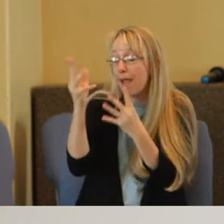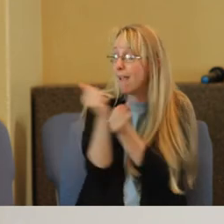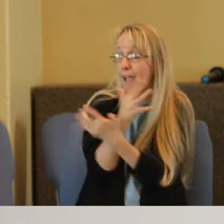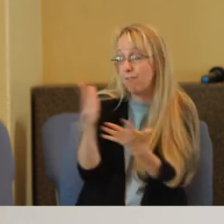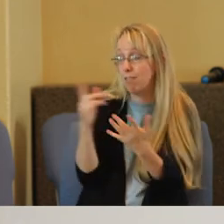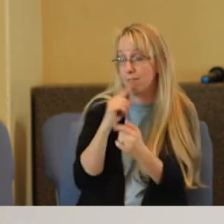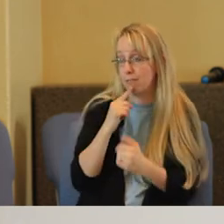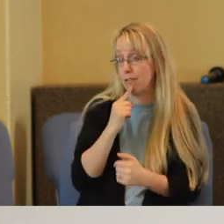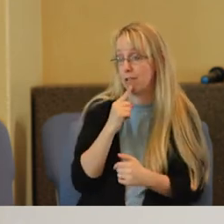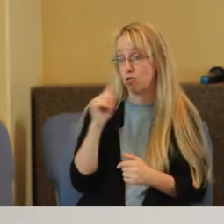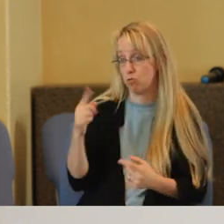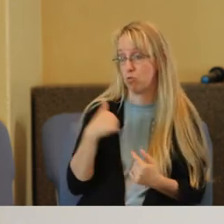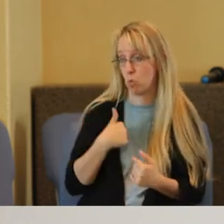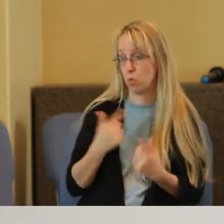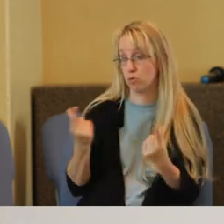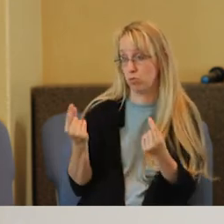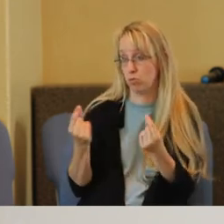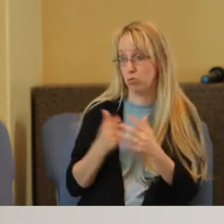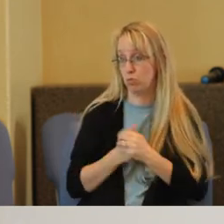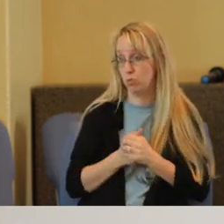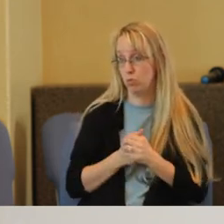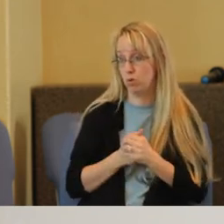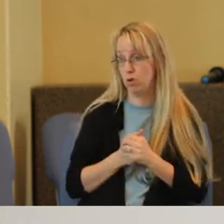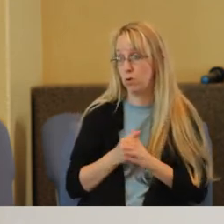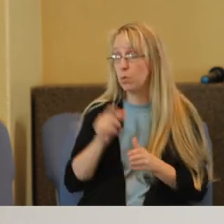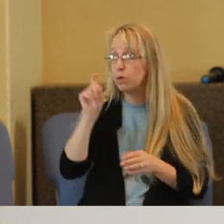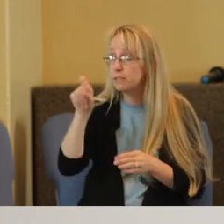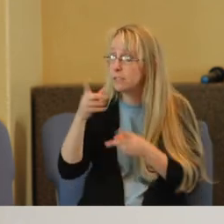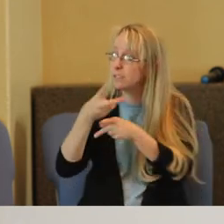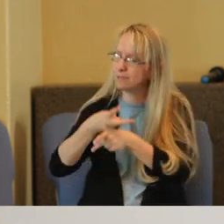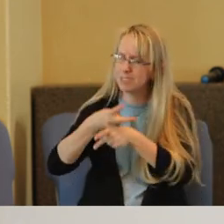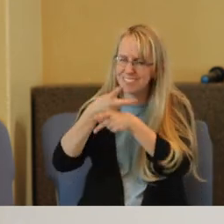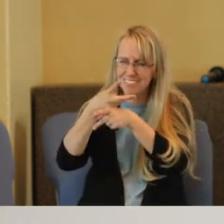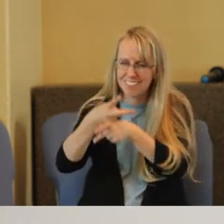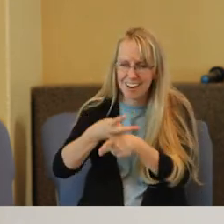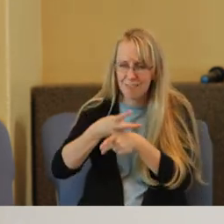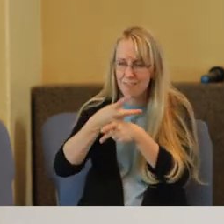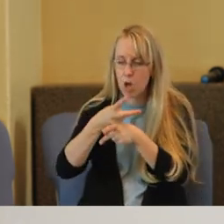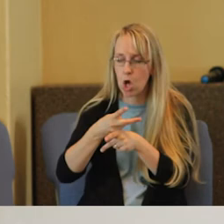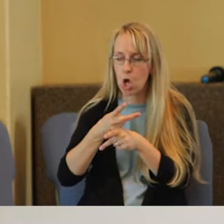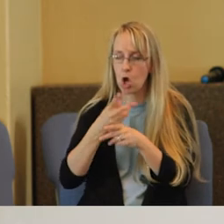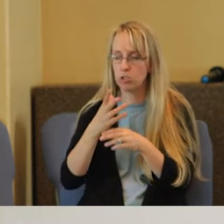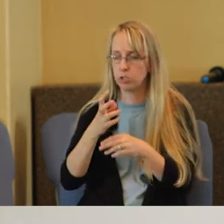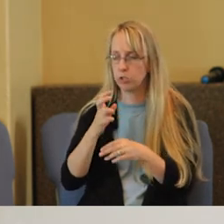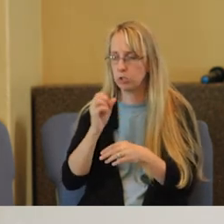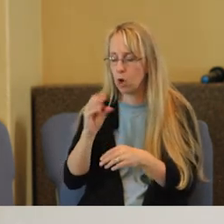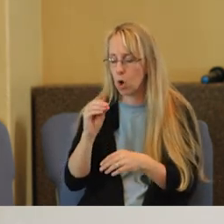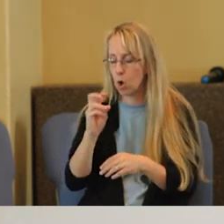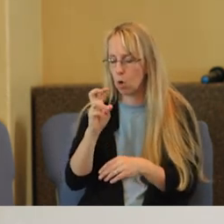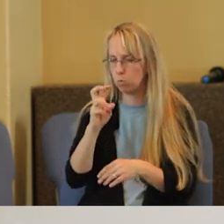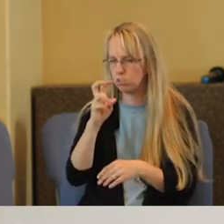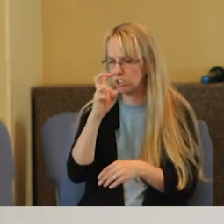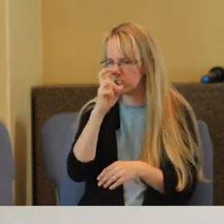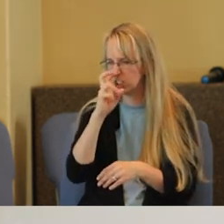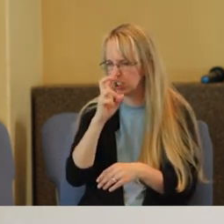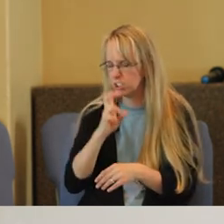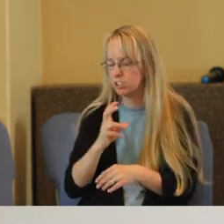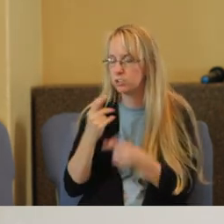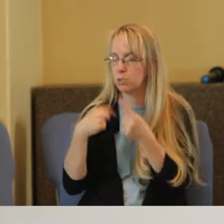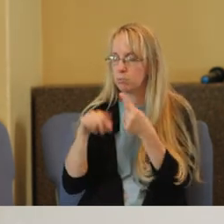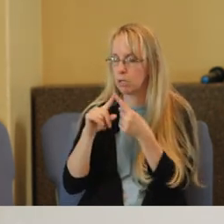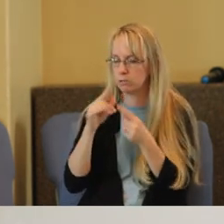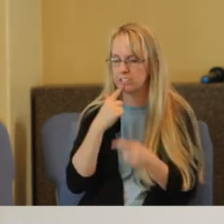us. We need to be very careful not to be legalistic and say to somebody that